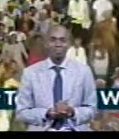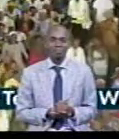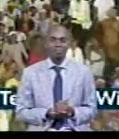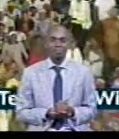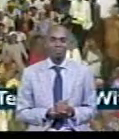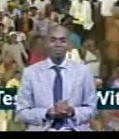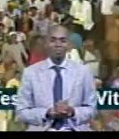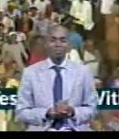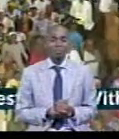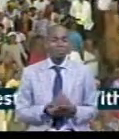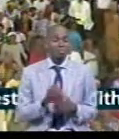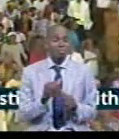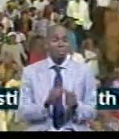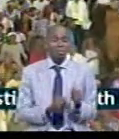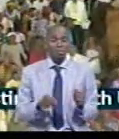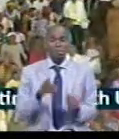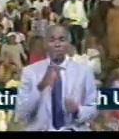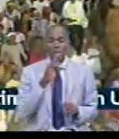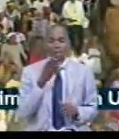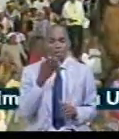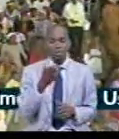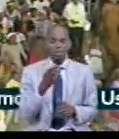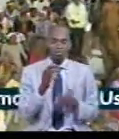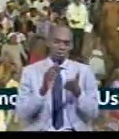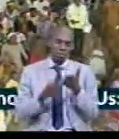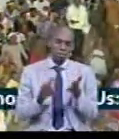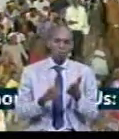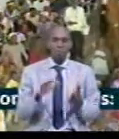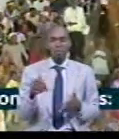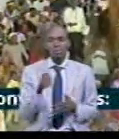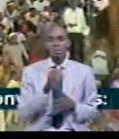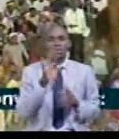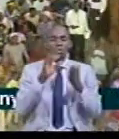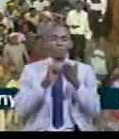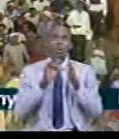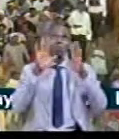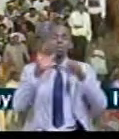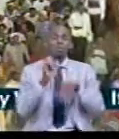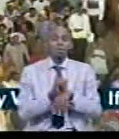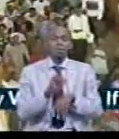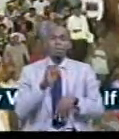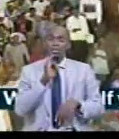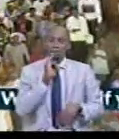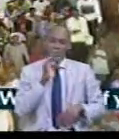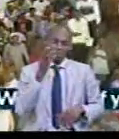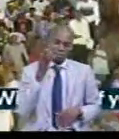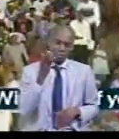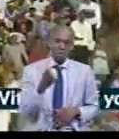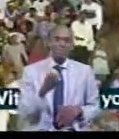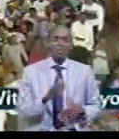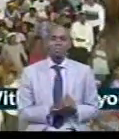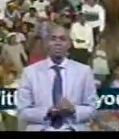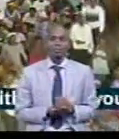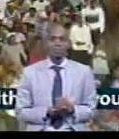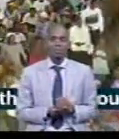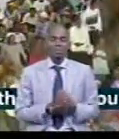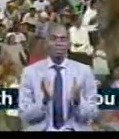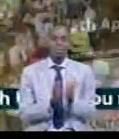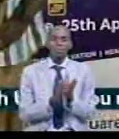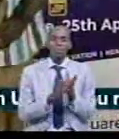Wherever you are, check yourself. Your miracle is there. Come out and give testimony. Praise the